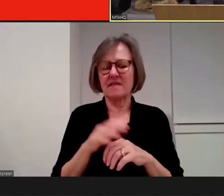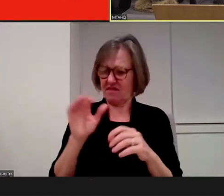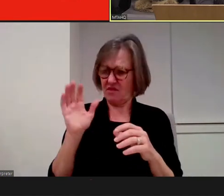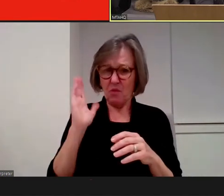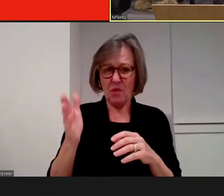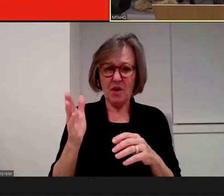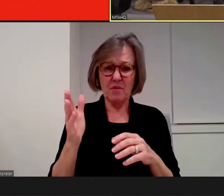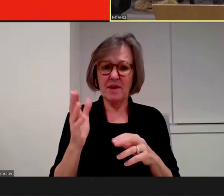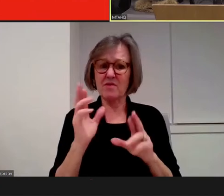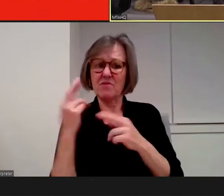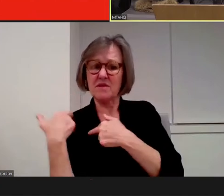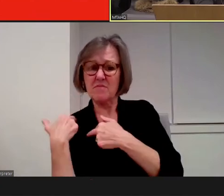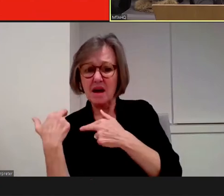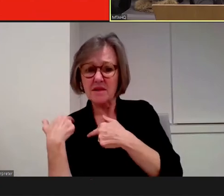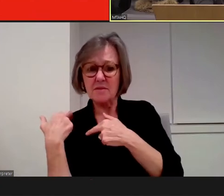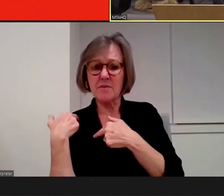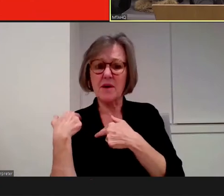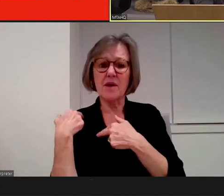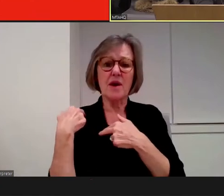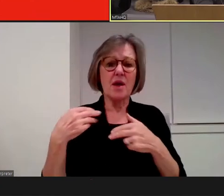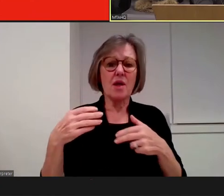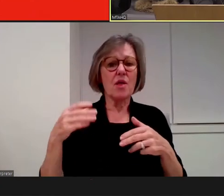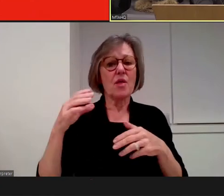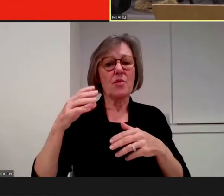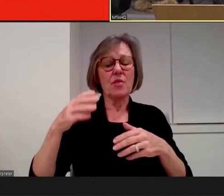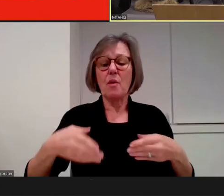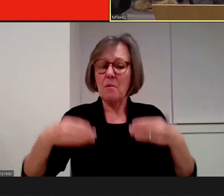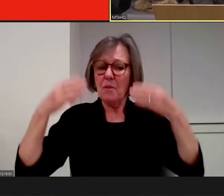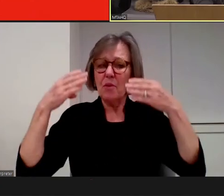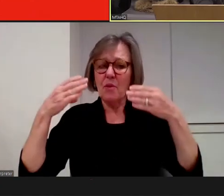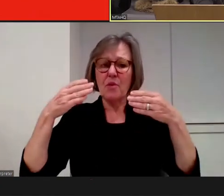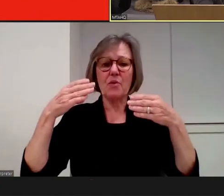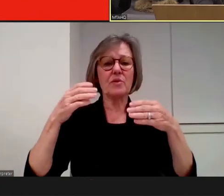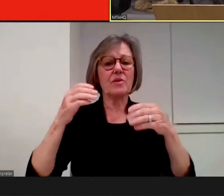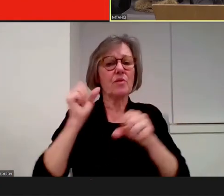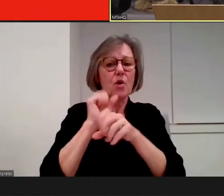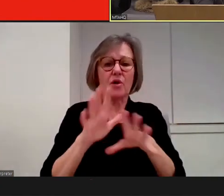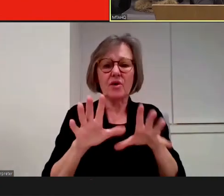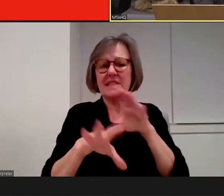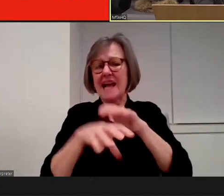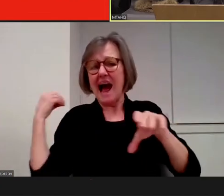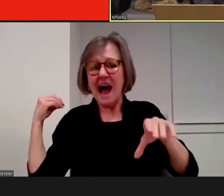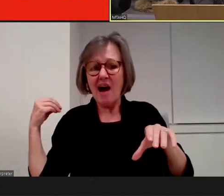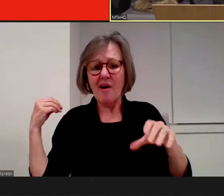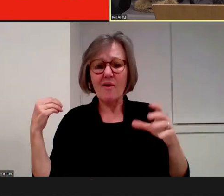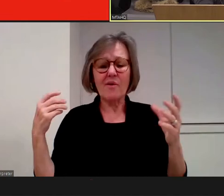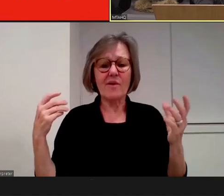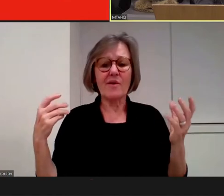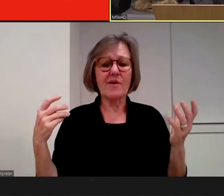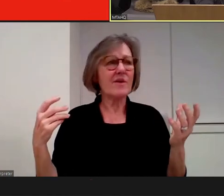to be responsible in putting the booth agents out when there is so much of